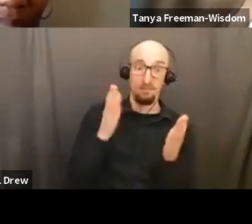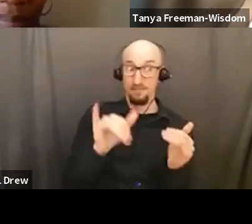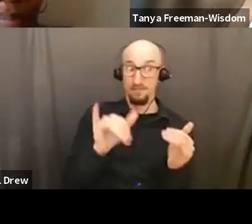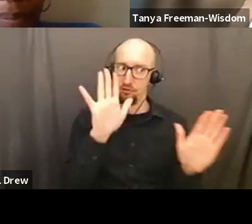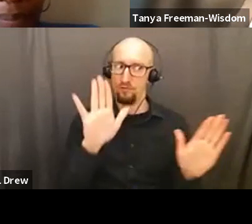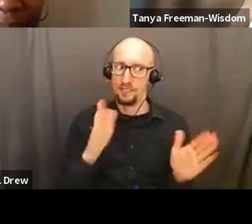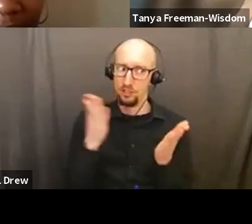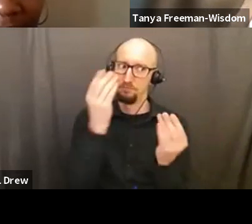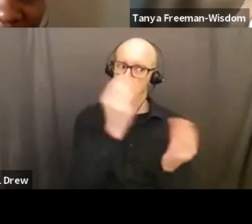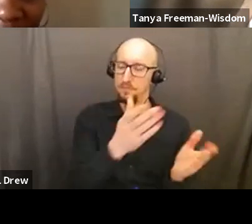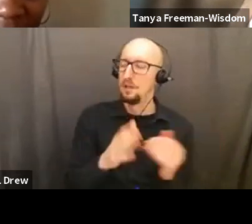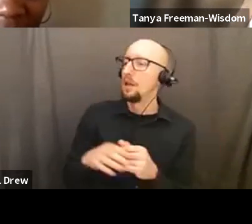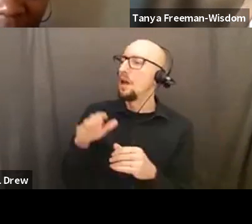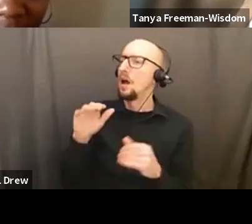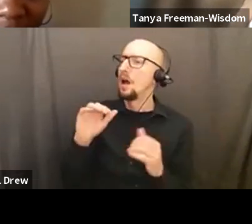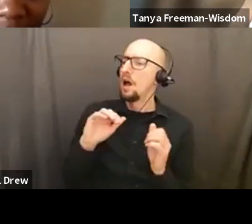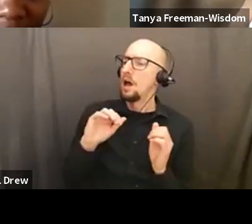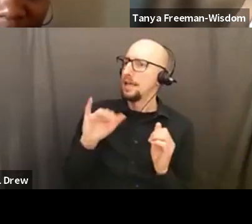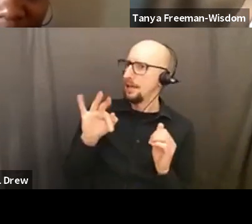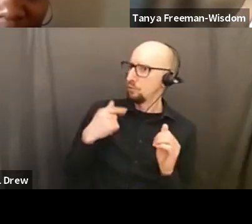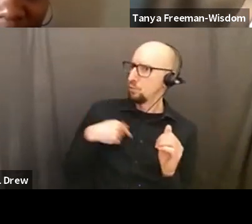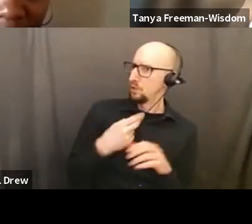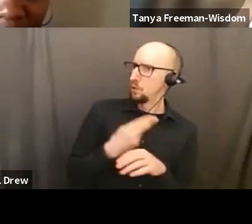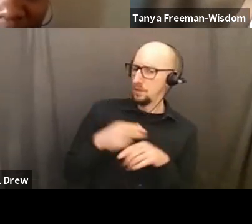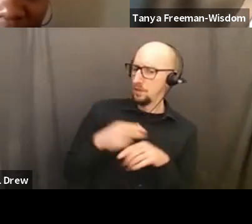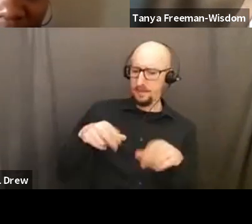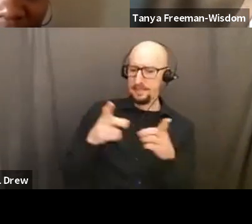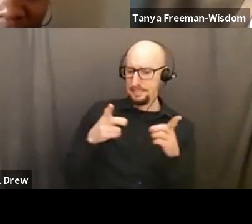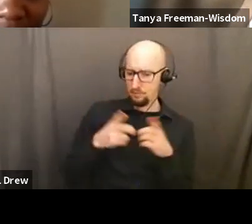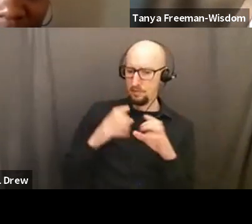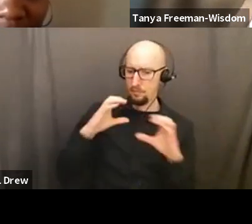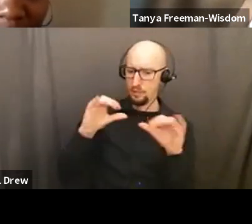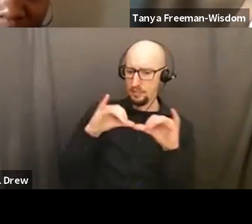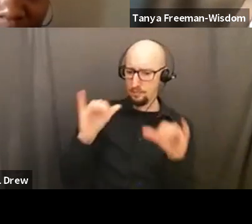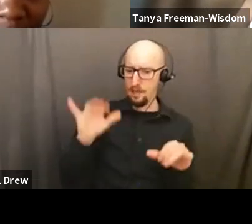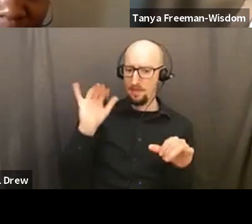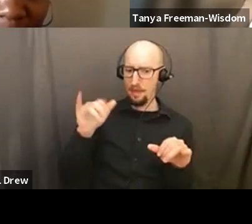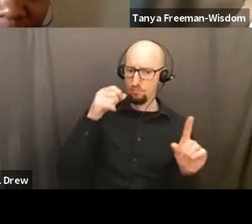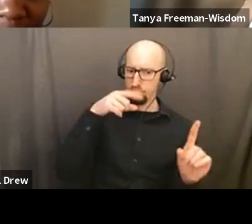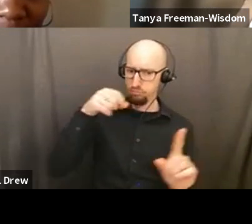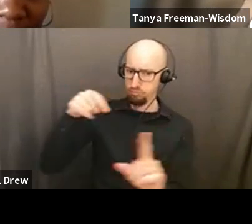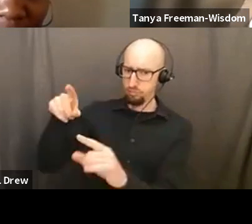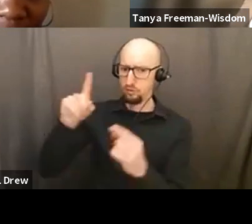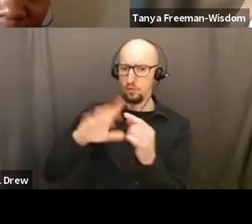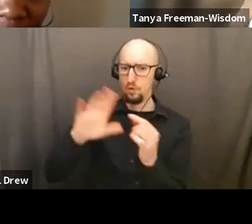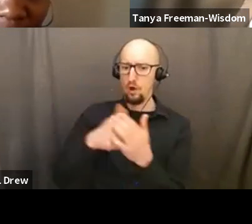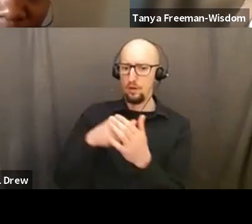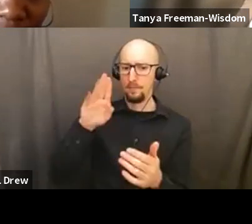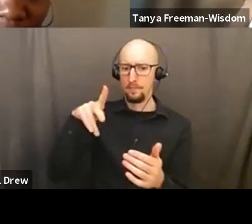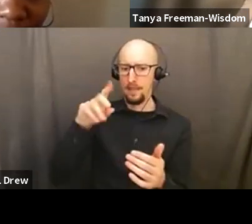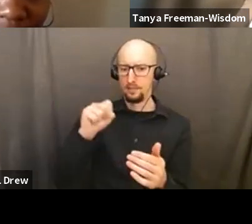suggestion. How do you, if we're using the district's communication system that will get to the BPS students, how do we get to non-BPS